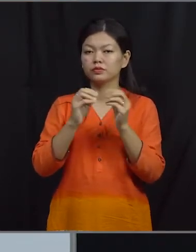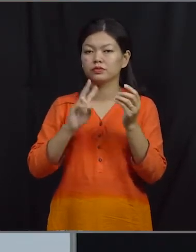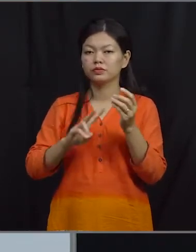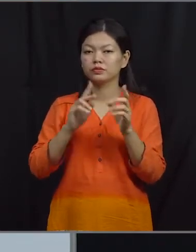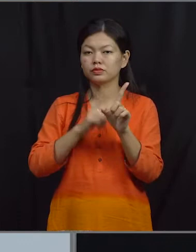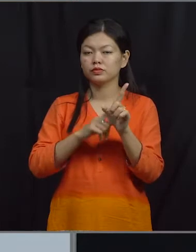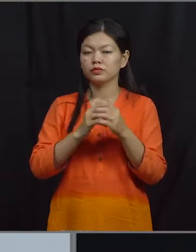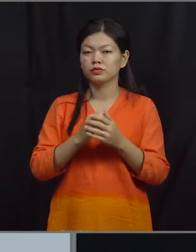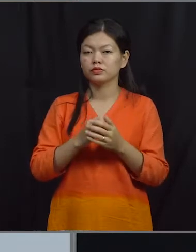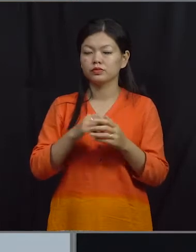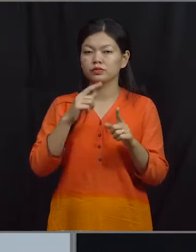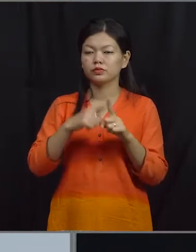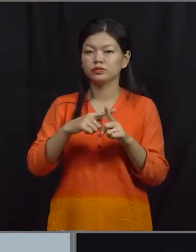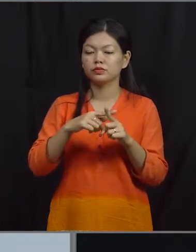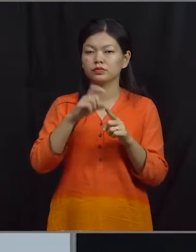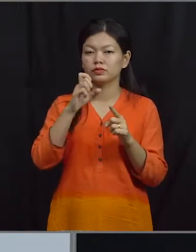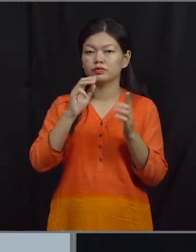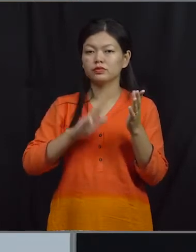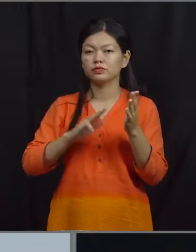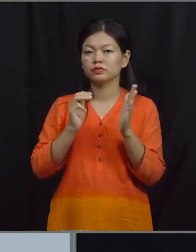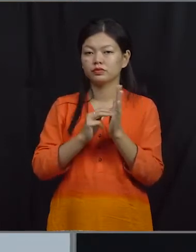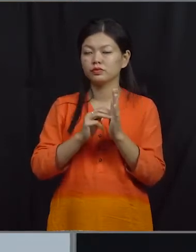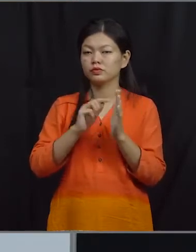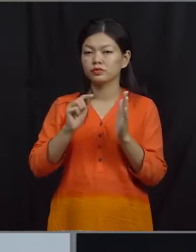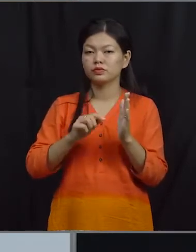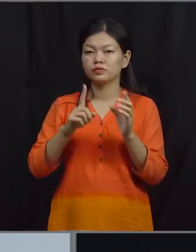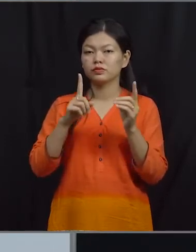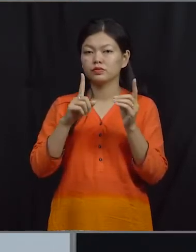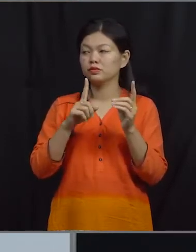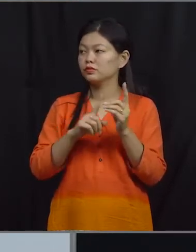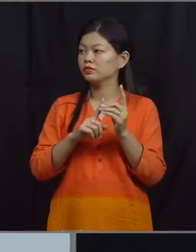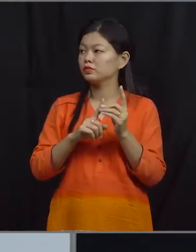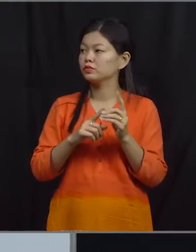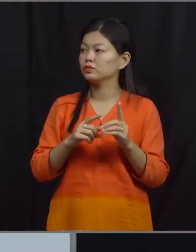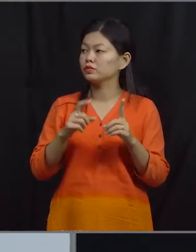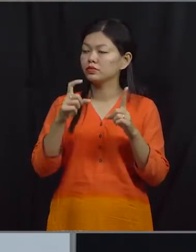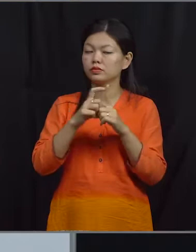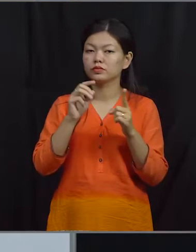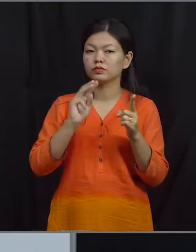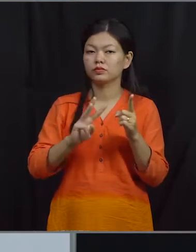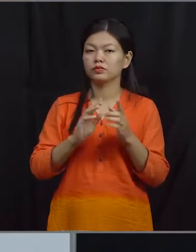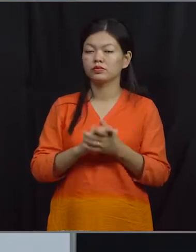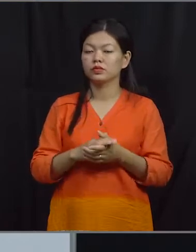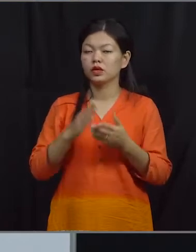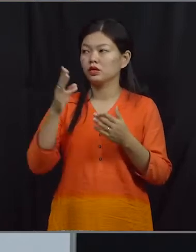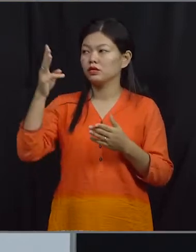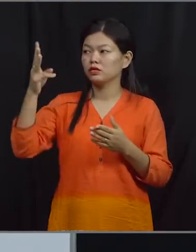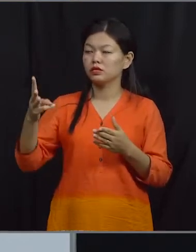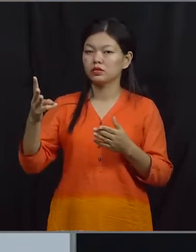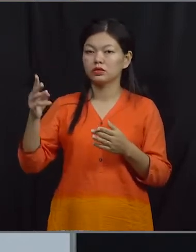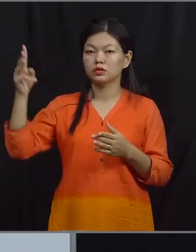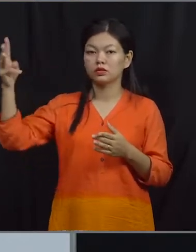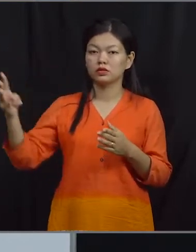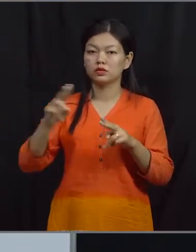plus c3z equal to d3. Here we are given with three linear equations. Okay,